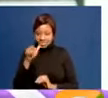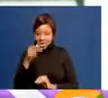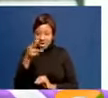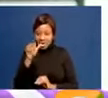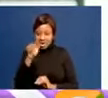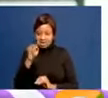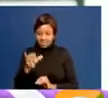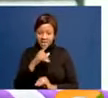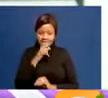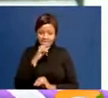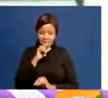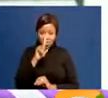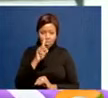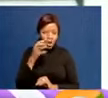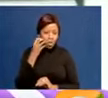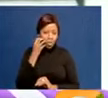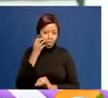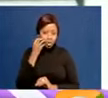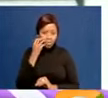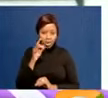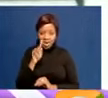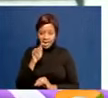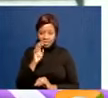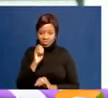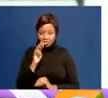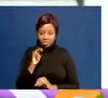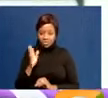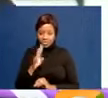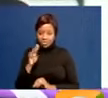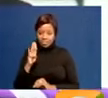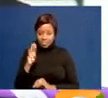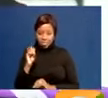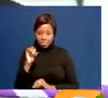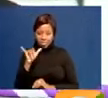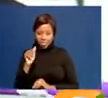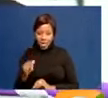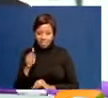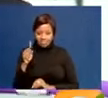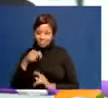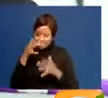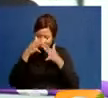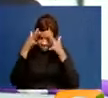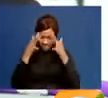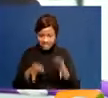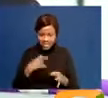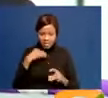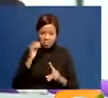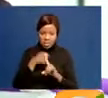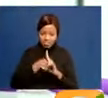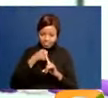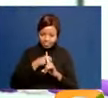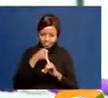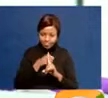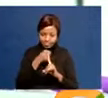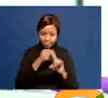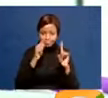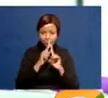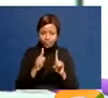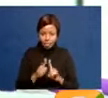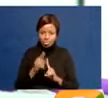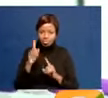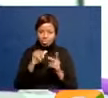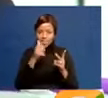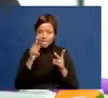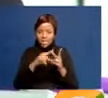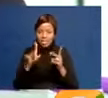in his 20s, a Kanjo worker, decided to agitate. The colonialists murdered